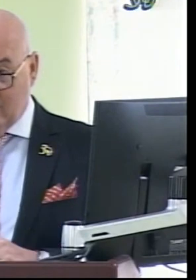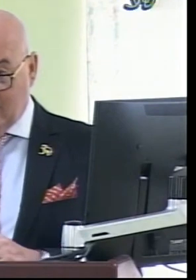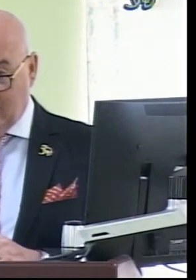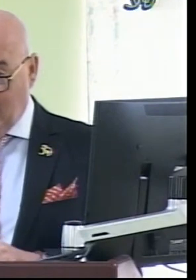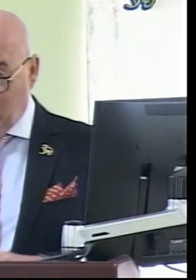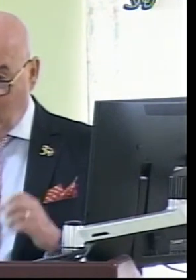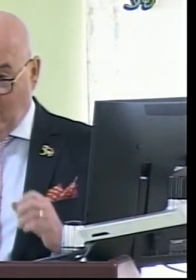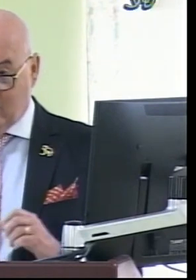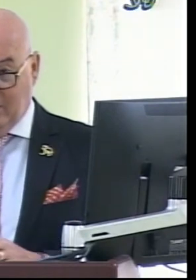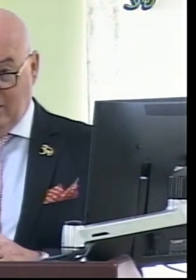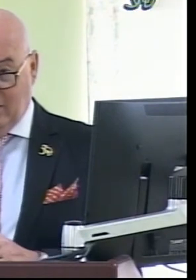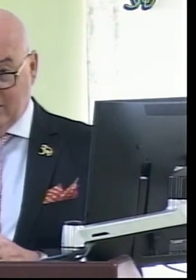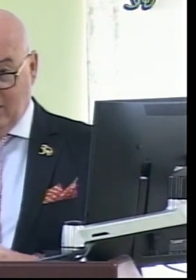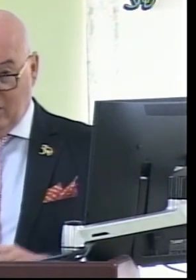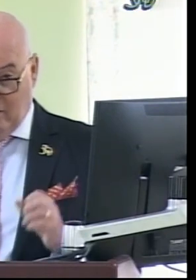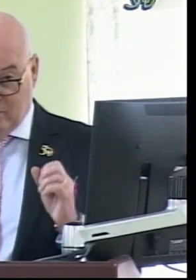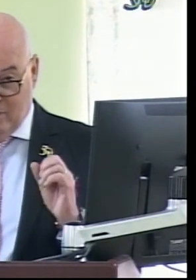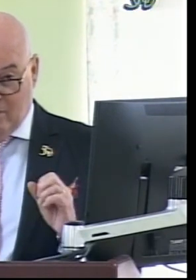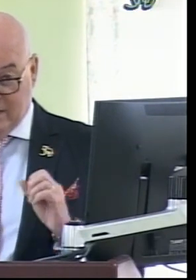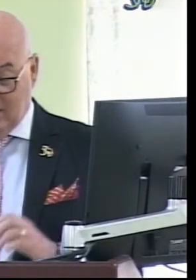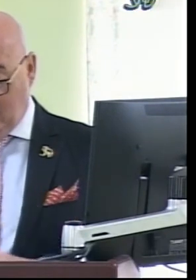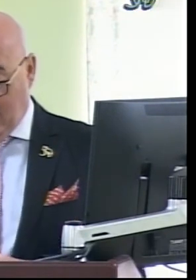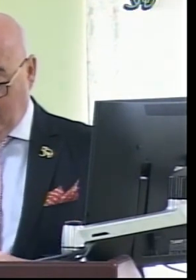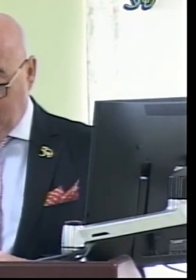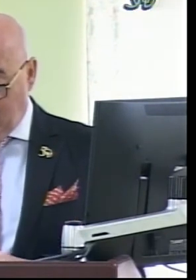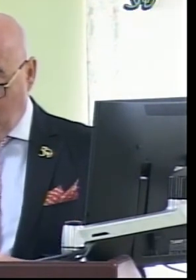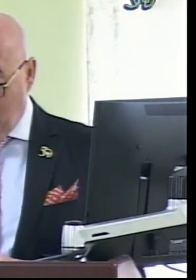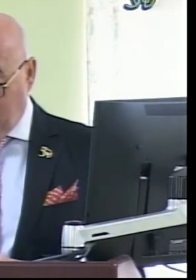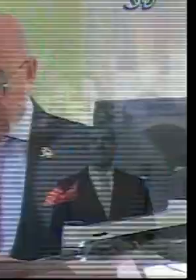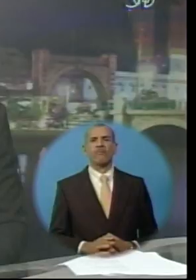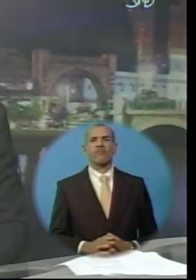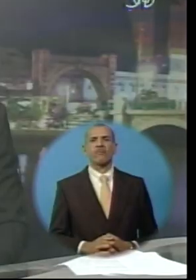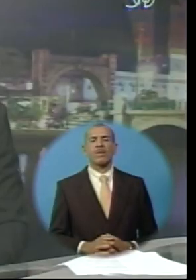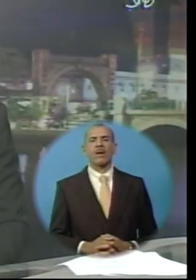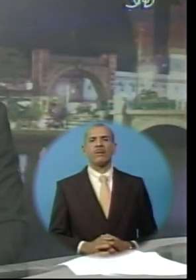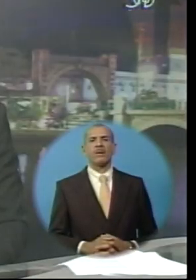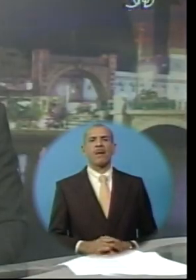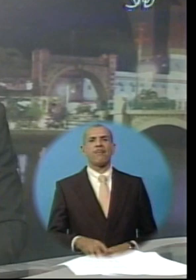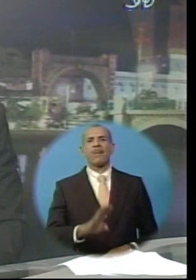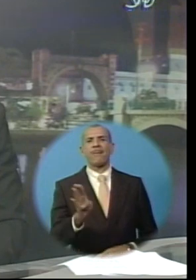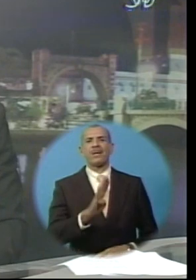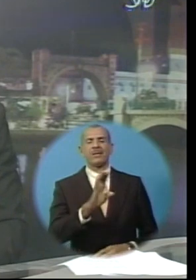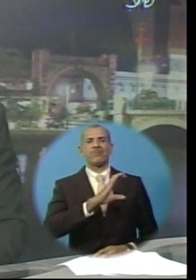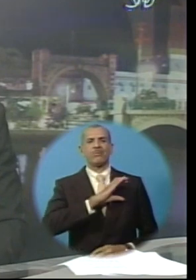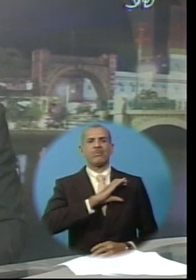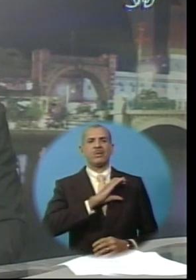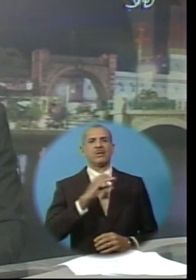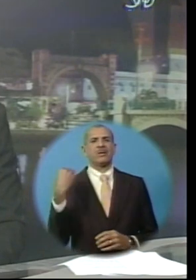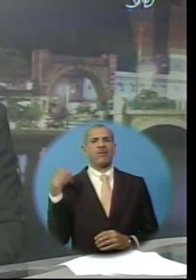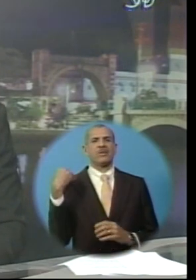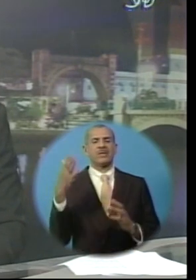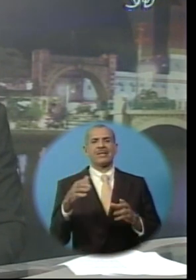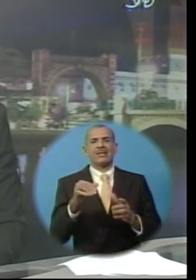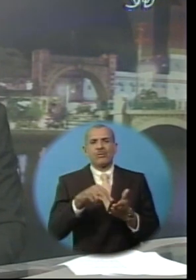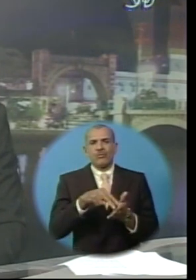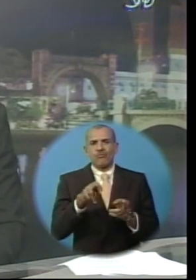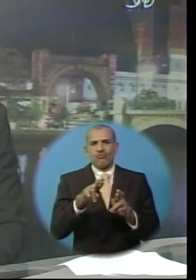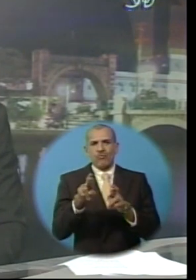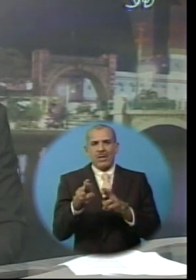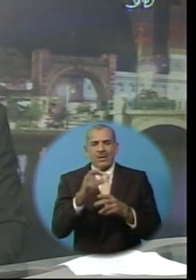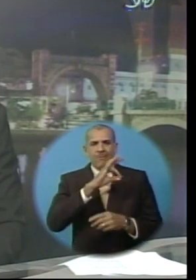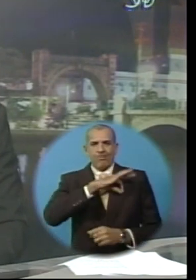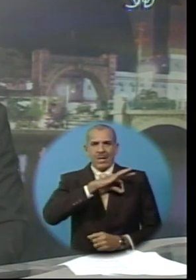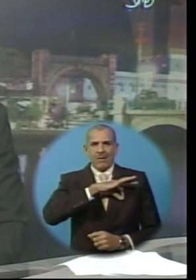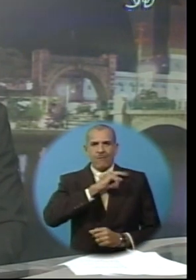on duty, you have to be alert, you have to be ready to act in any way. And Barbadian law enforcement officials stand to benefit